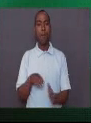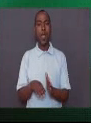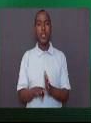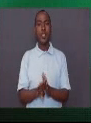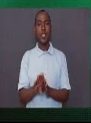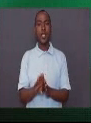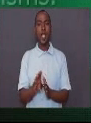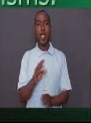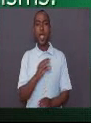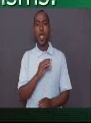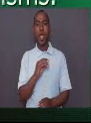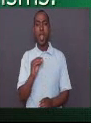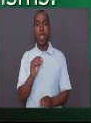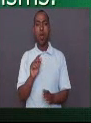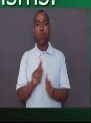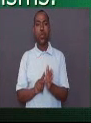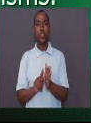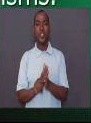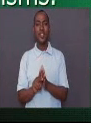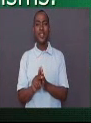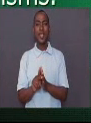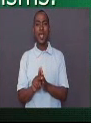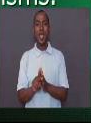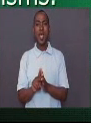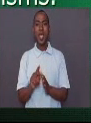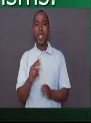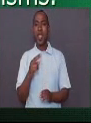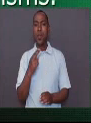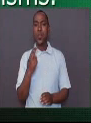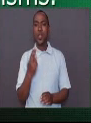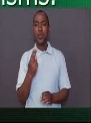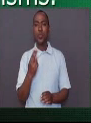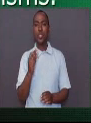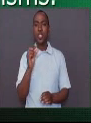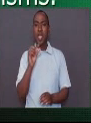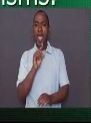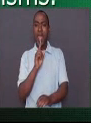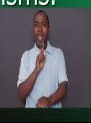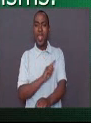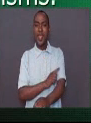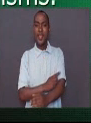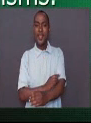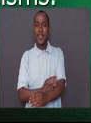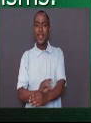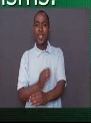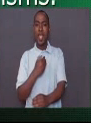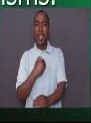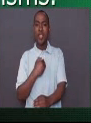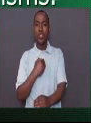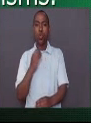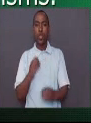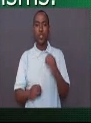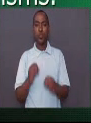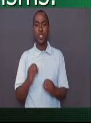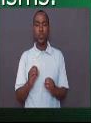Bacteria and Protoctista are unicellular organisms that are smaller